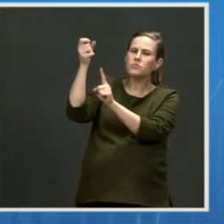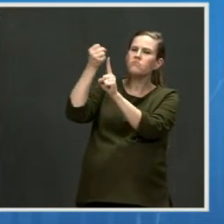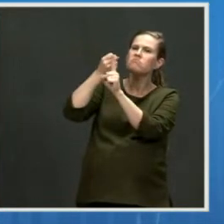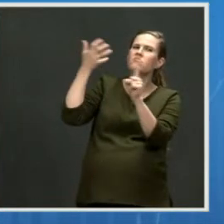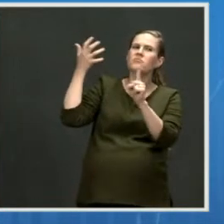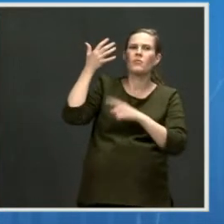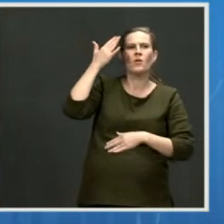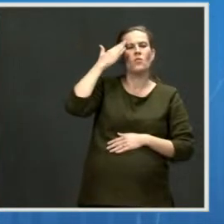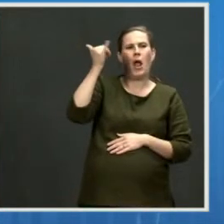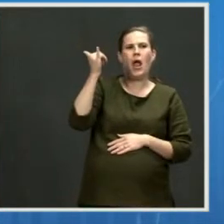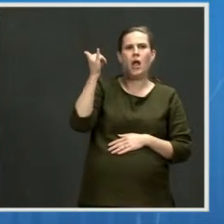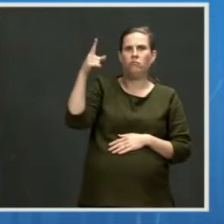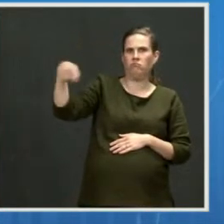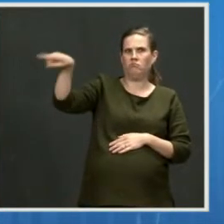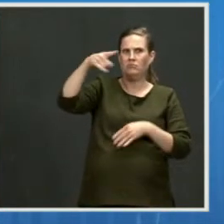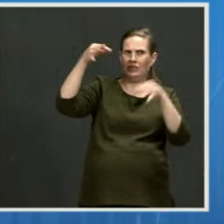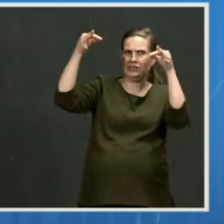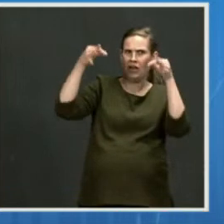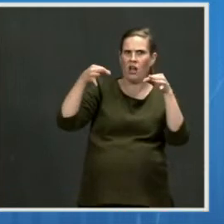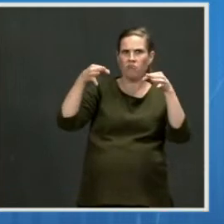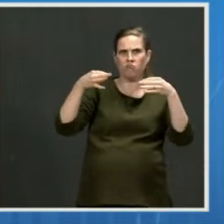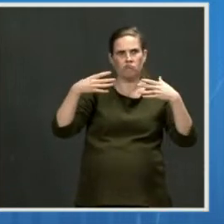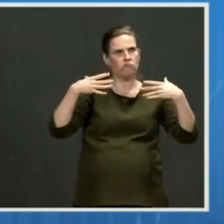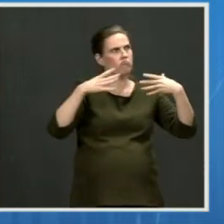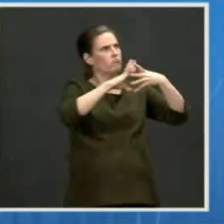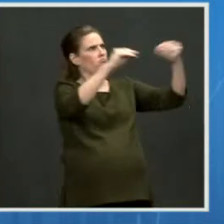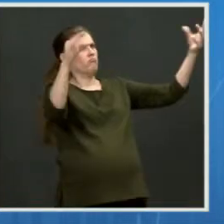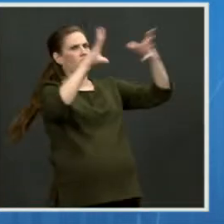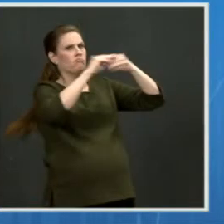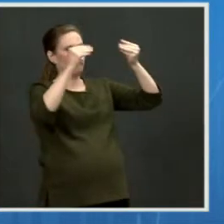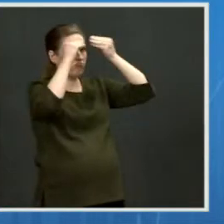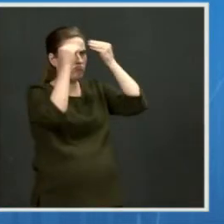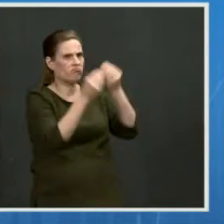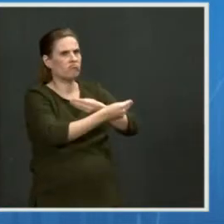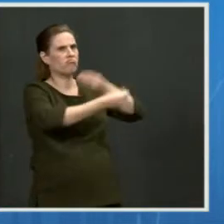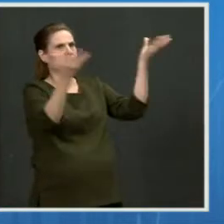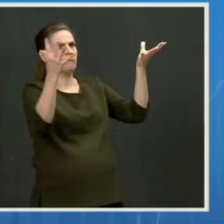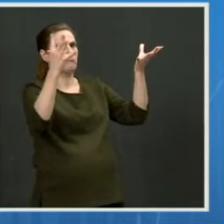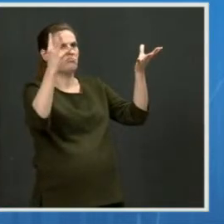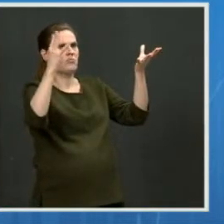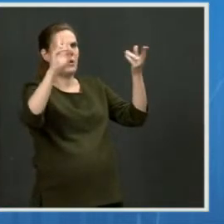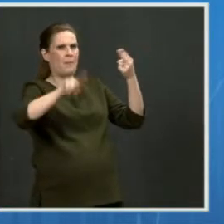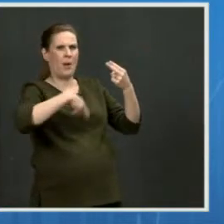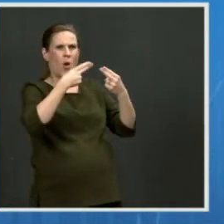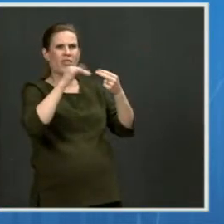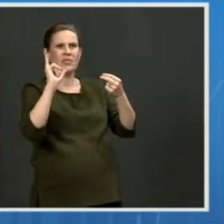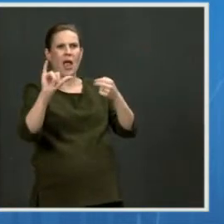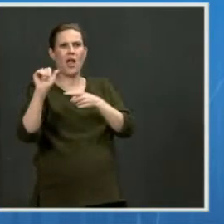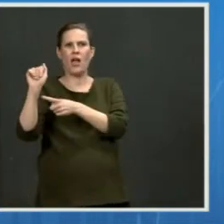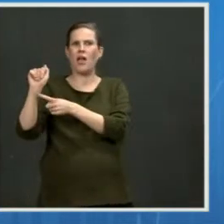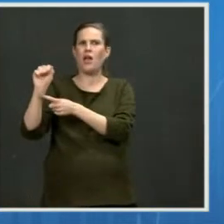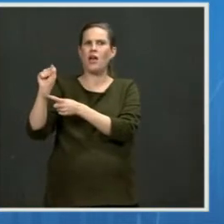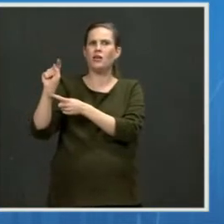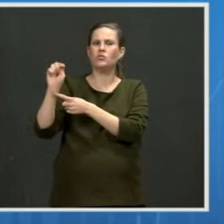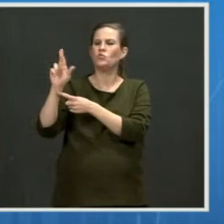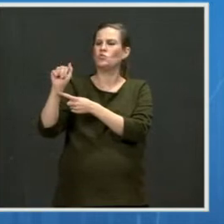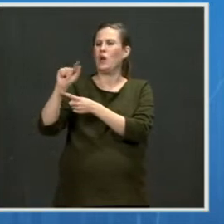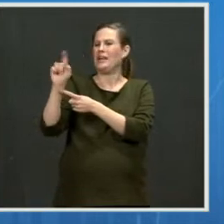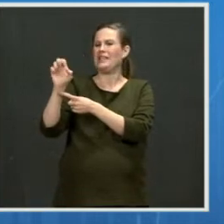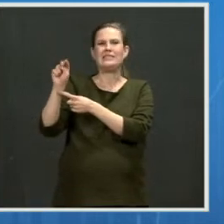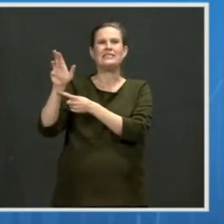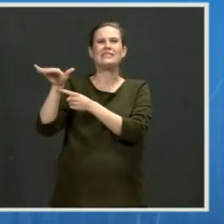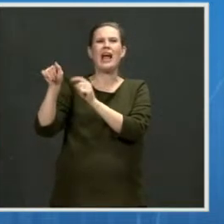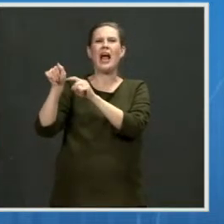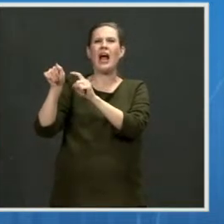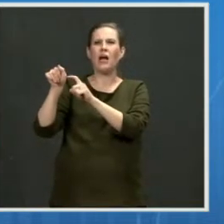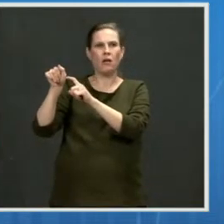public statement questioning the AstraZeneca interim results? And do you think